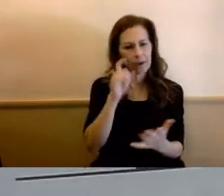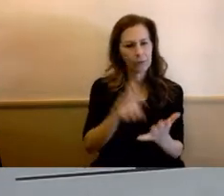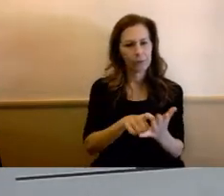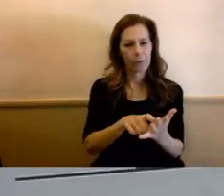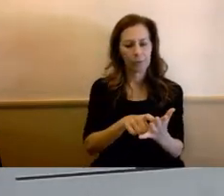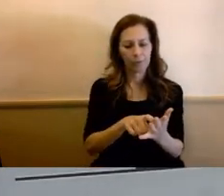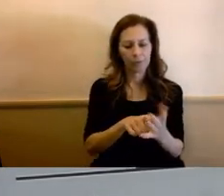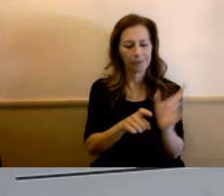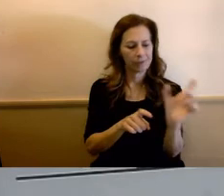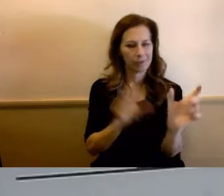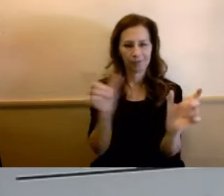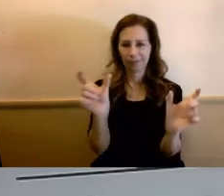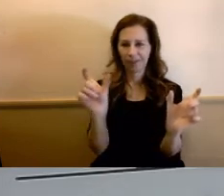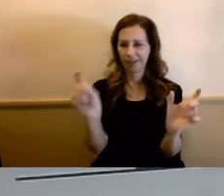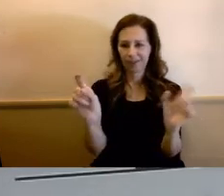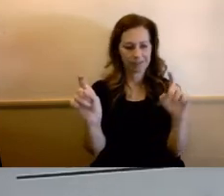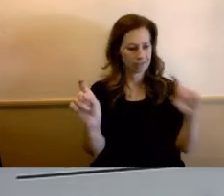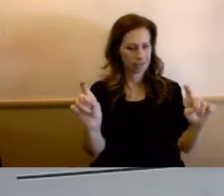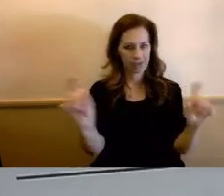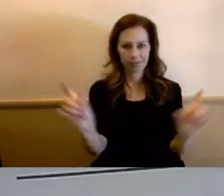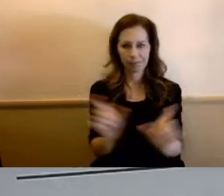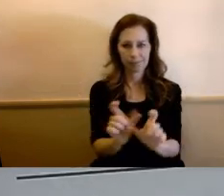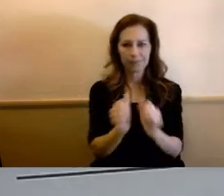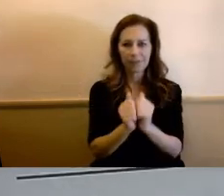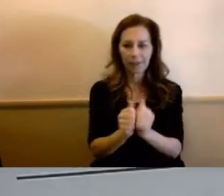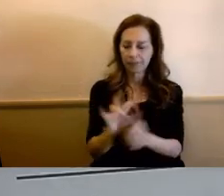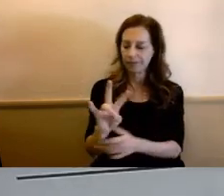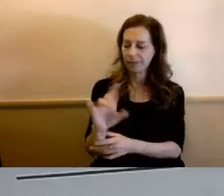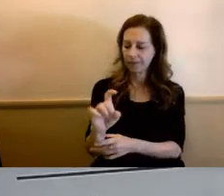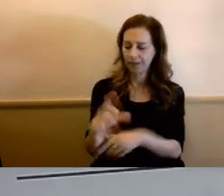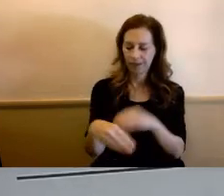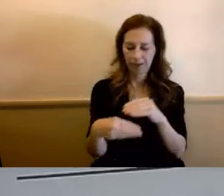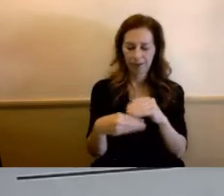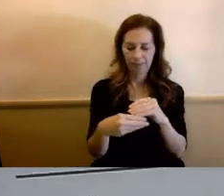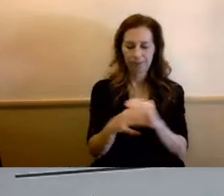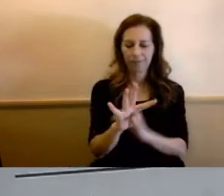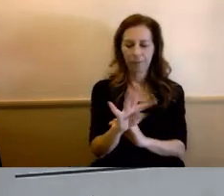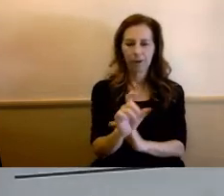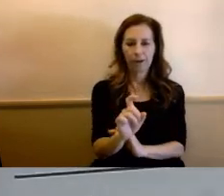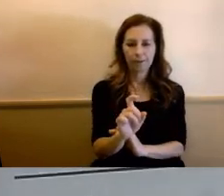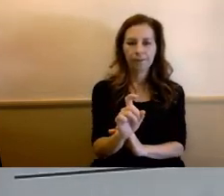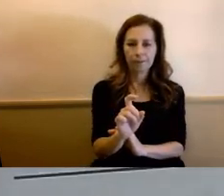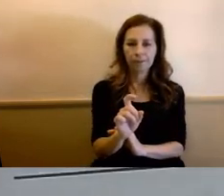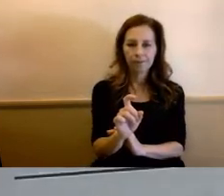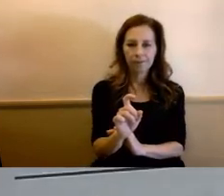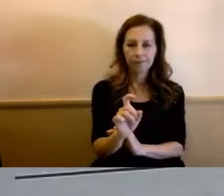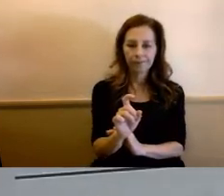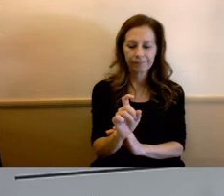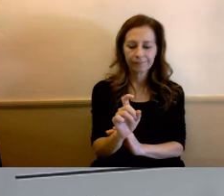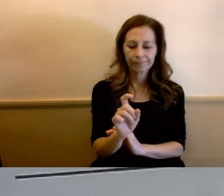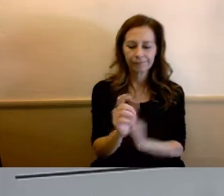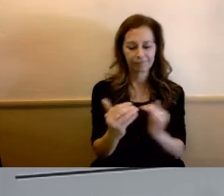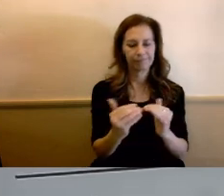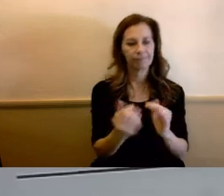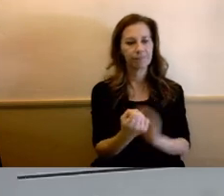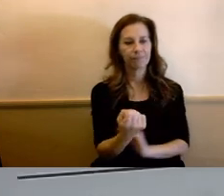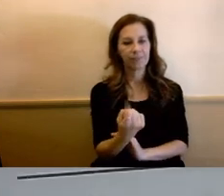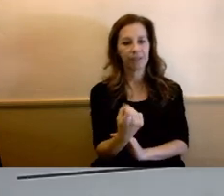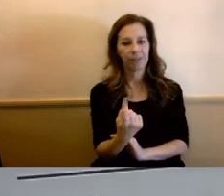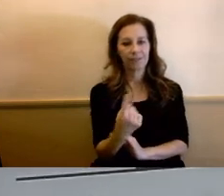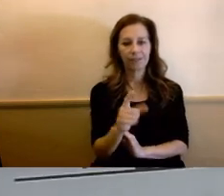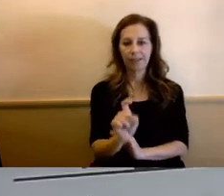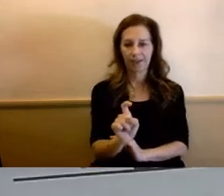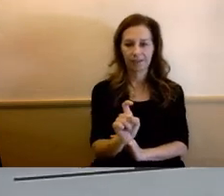x's. Alright, 7x and positive 4x. That's 11x. And